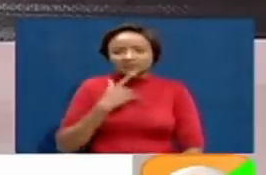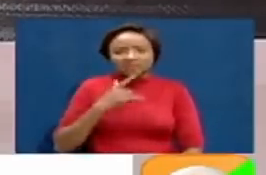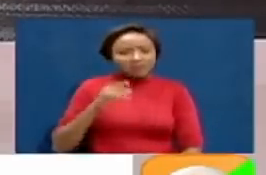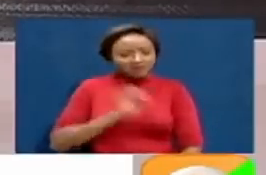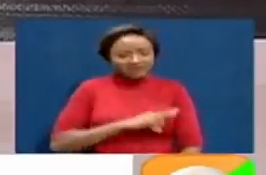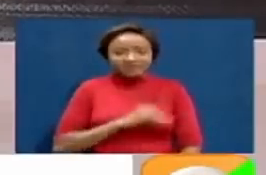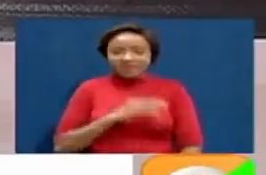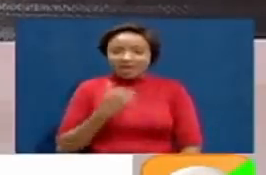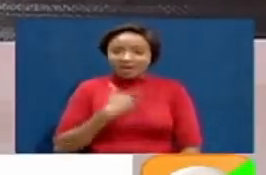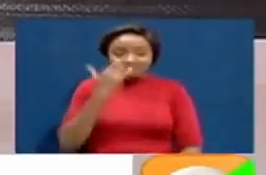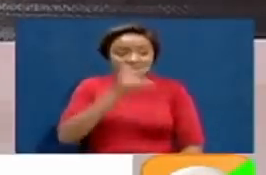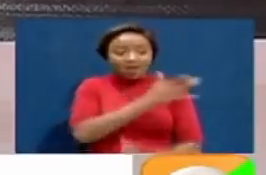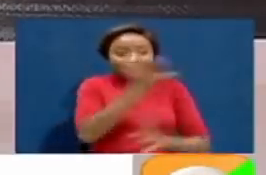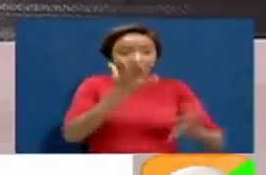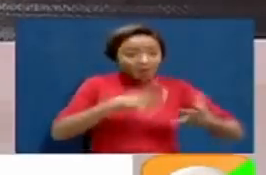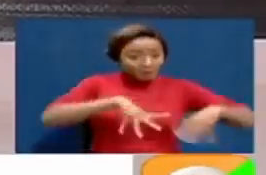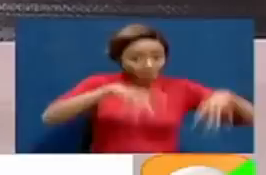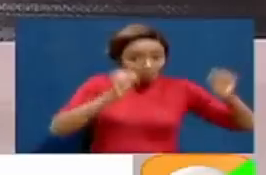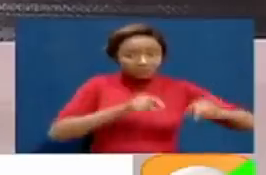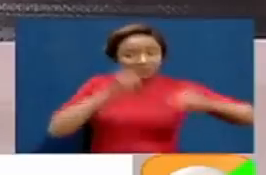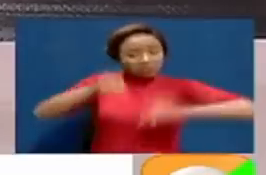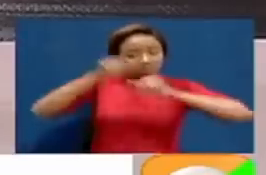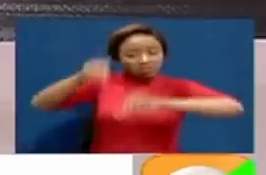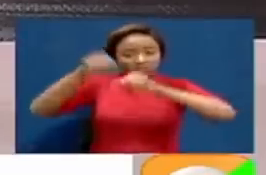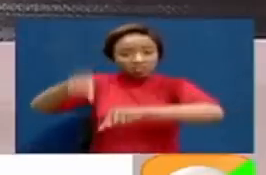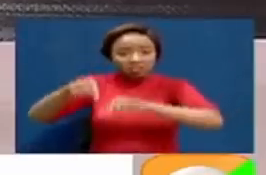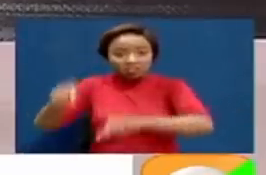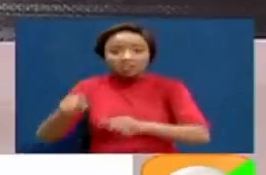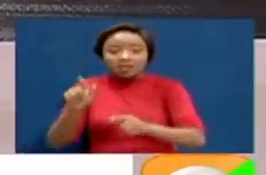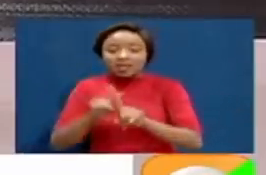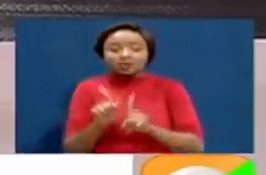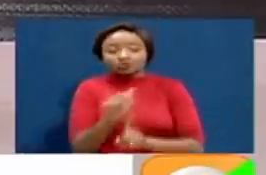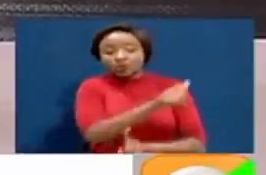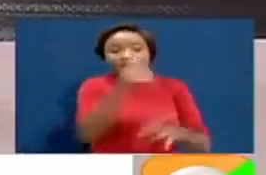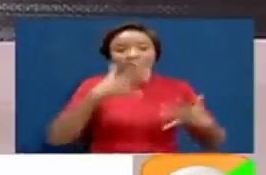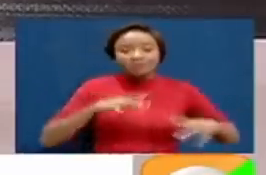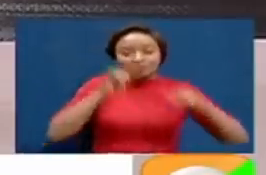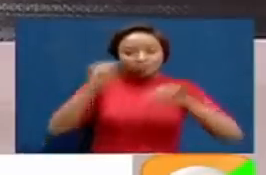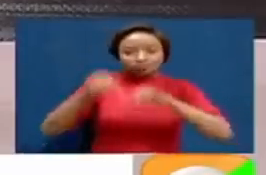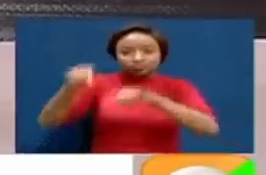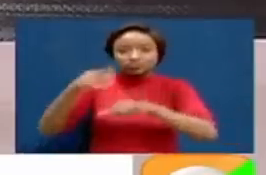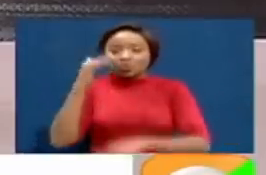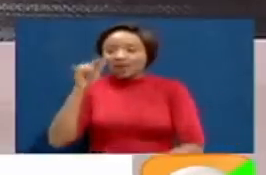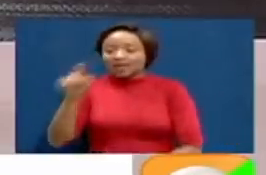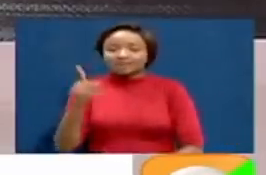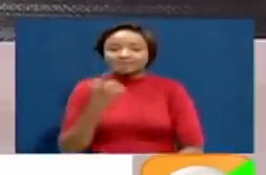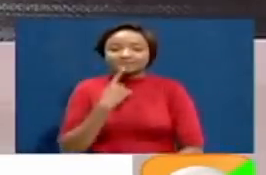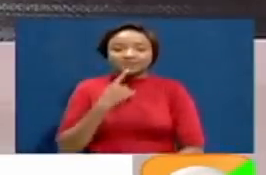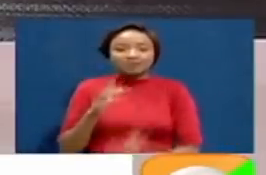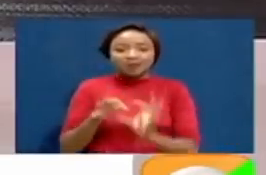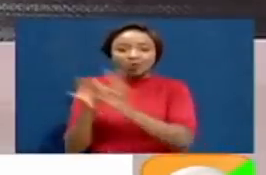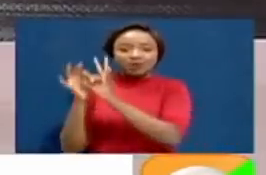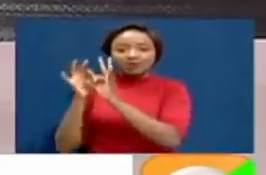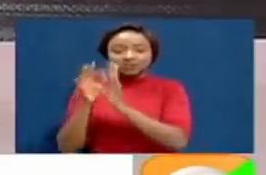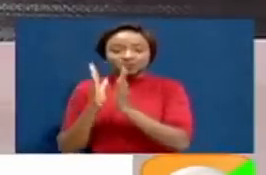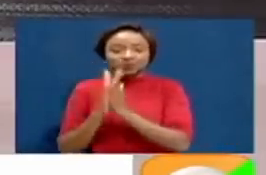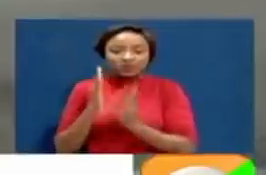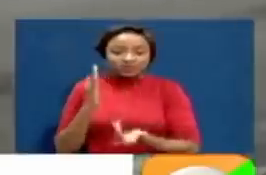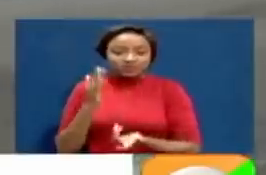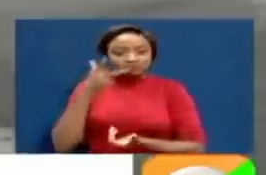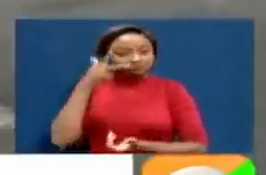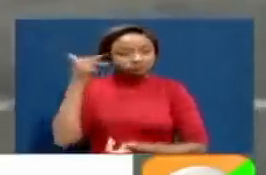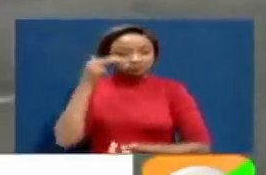his boss and other security agencies linking him to terrorism. Kadzo Gunga with the details.